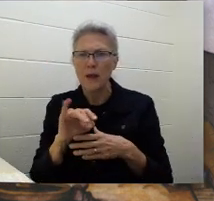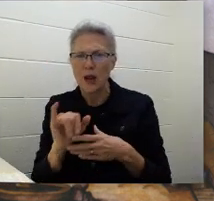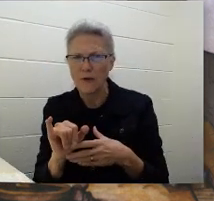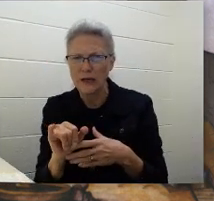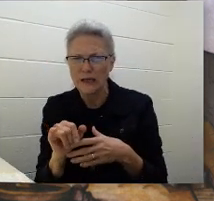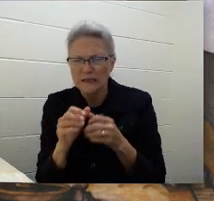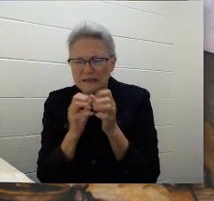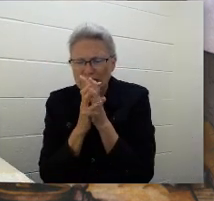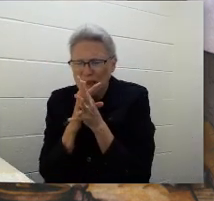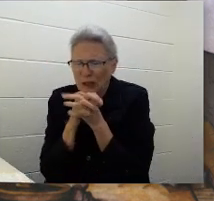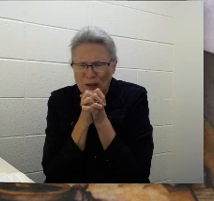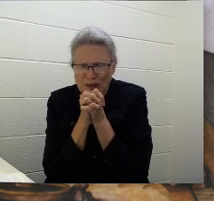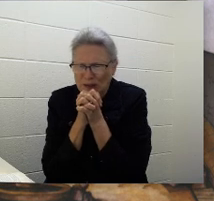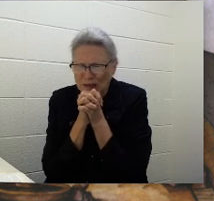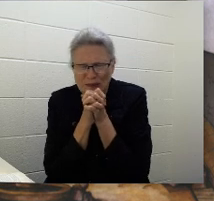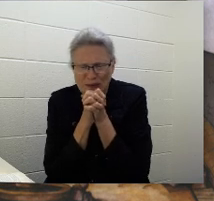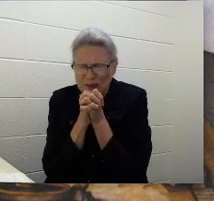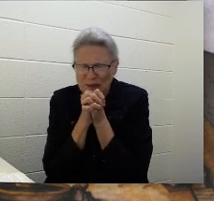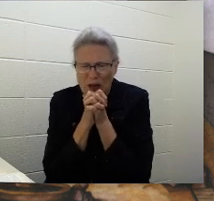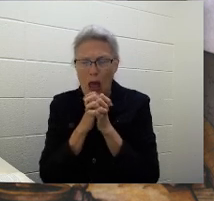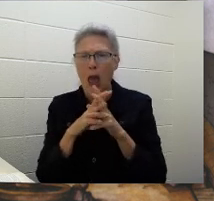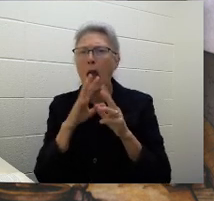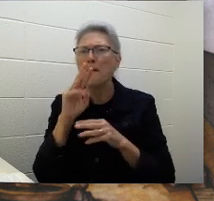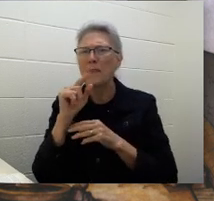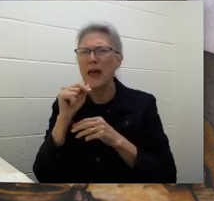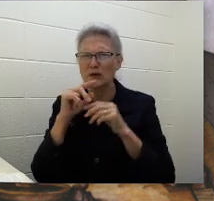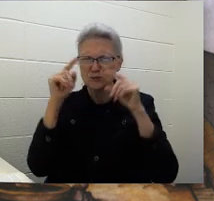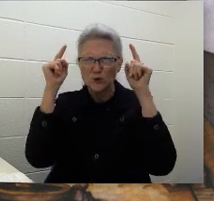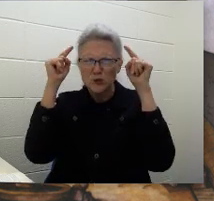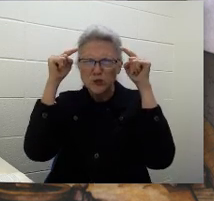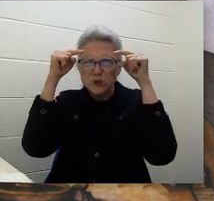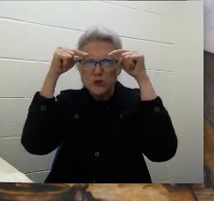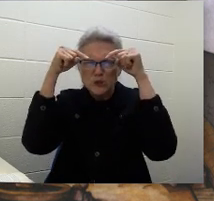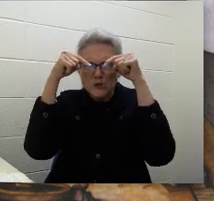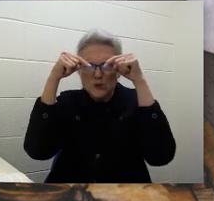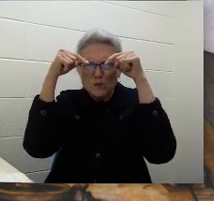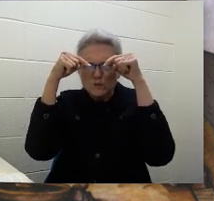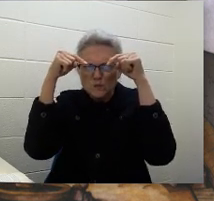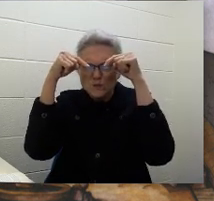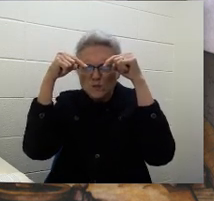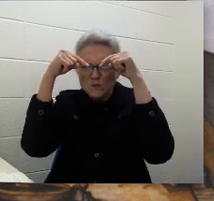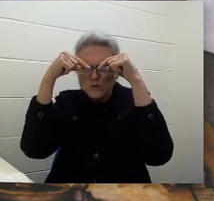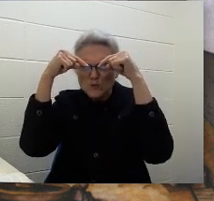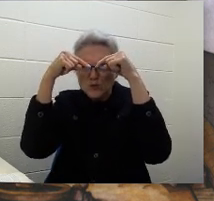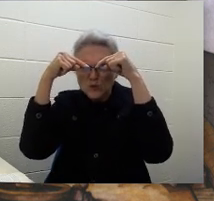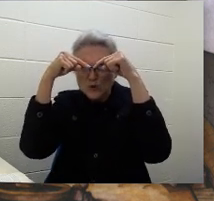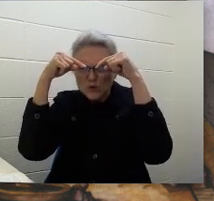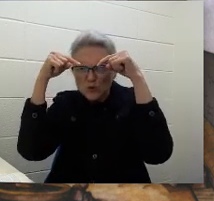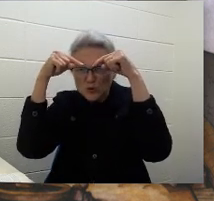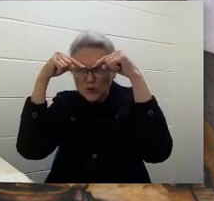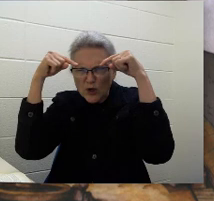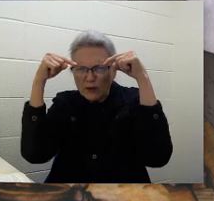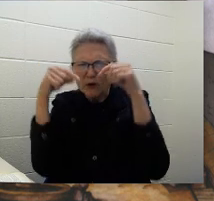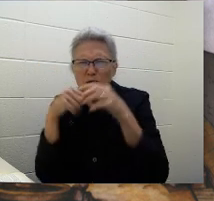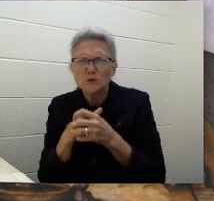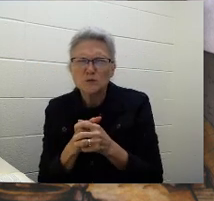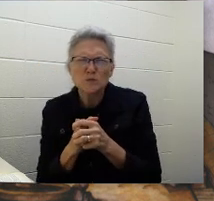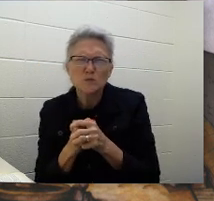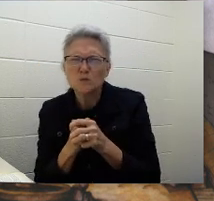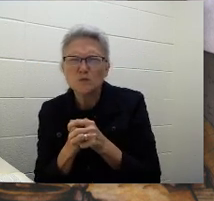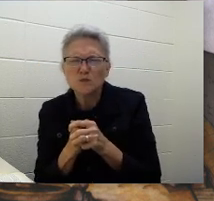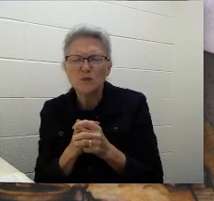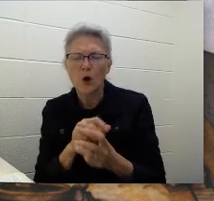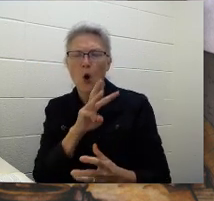Ben scowled, his gray eyebrows bunched together, deepening the 2 lines between them.